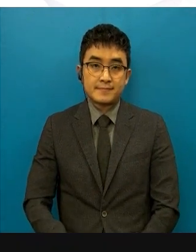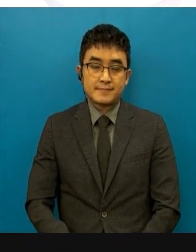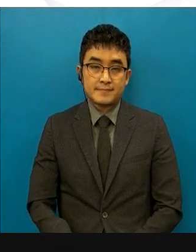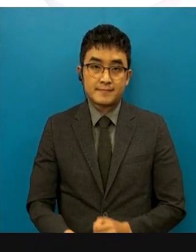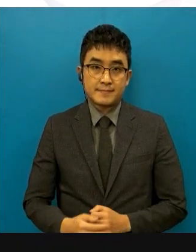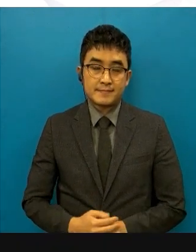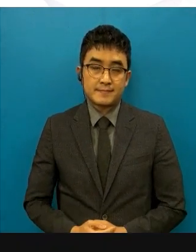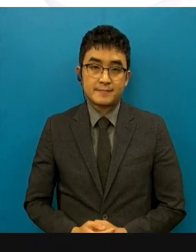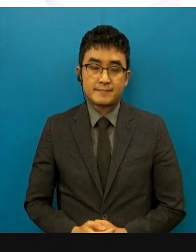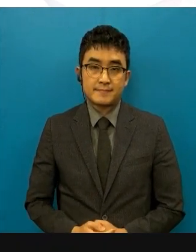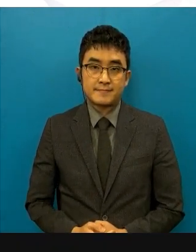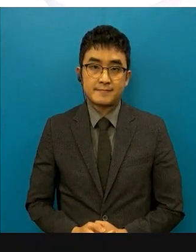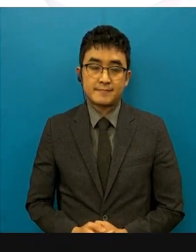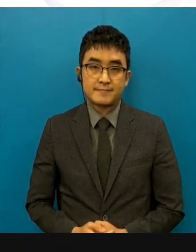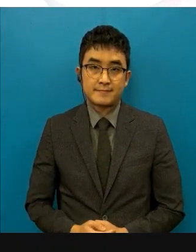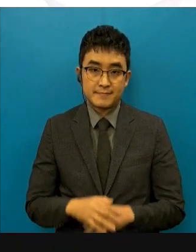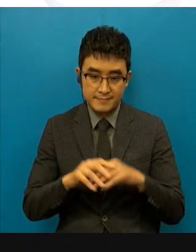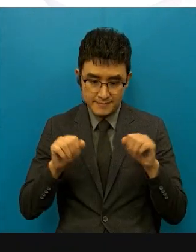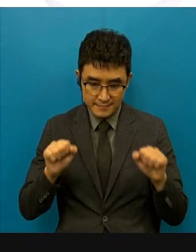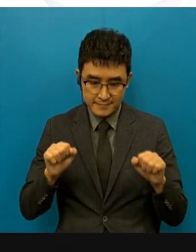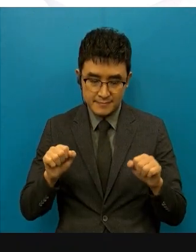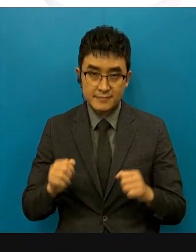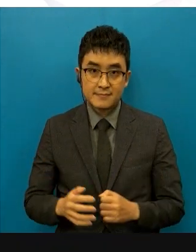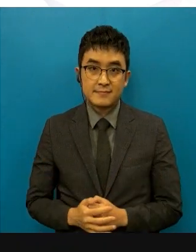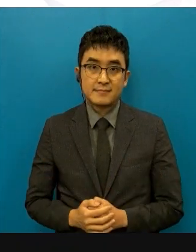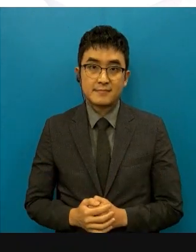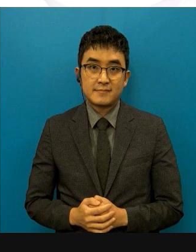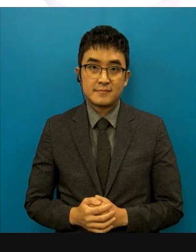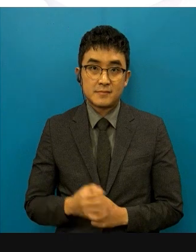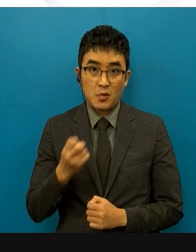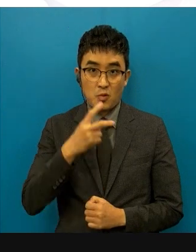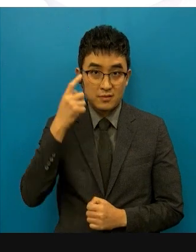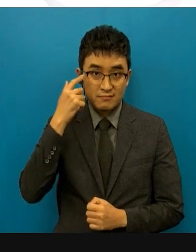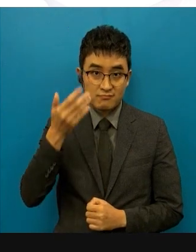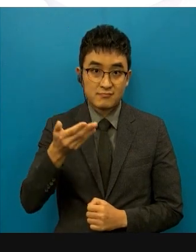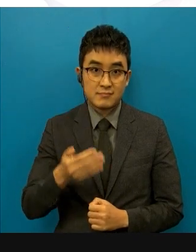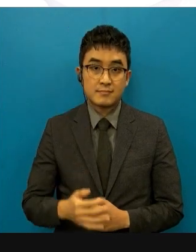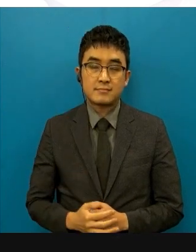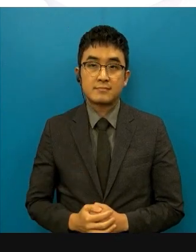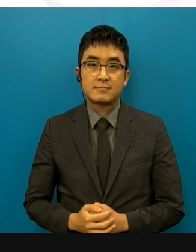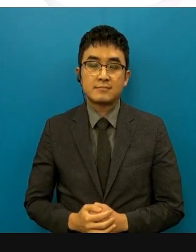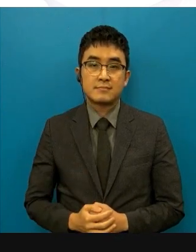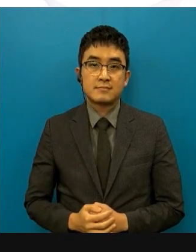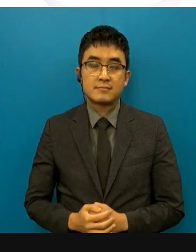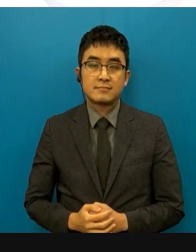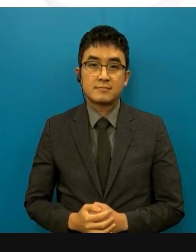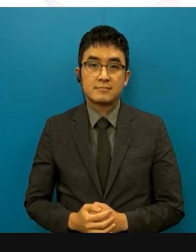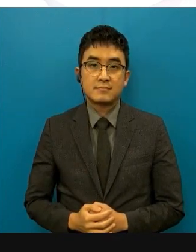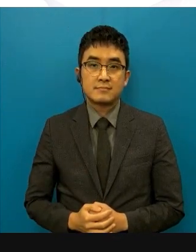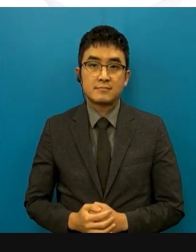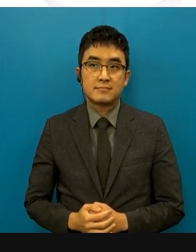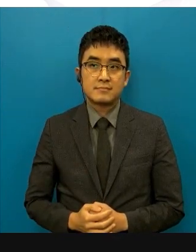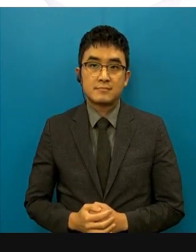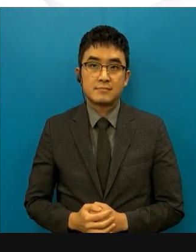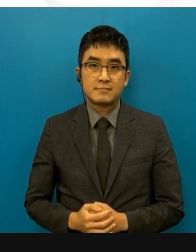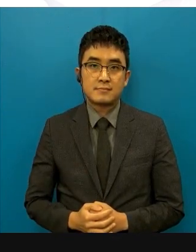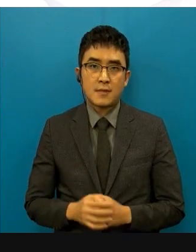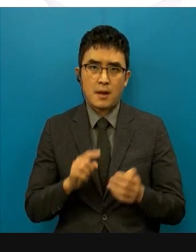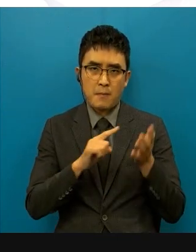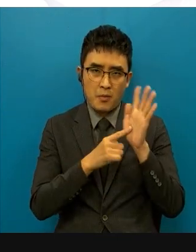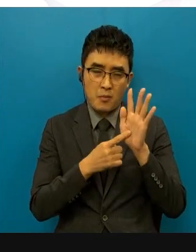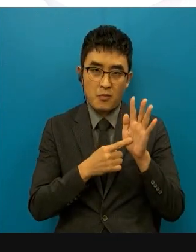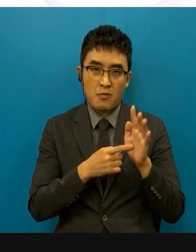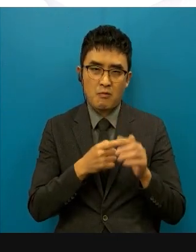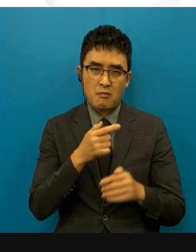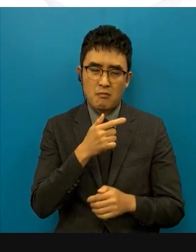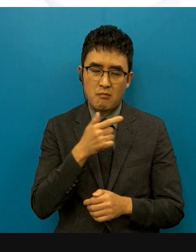Hello. Hello again. Hello. Yeah, hello. Thank you very much for your excellent presentation. It's really interesting to